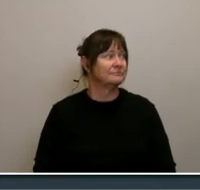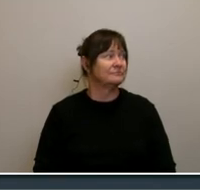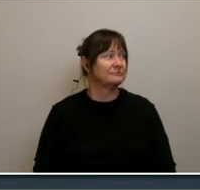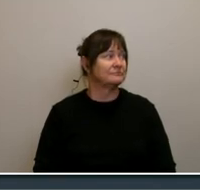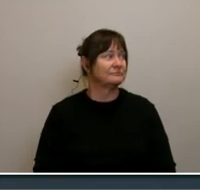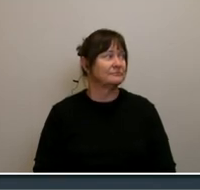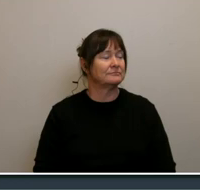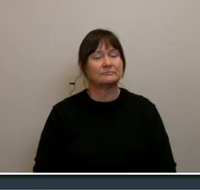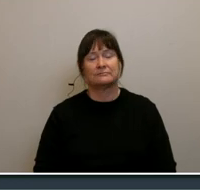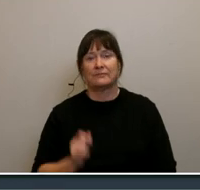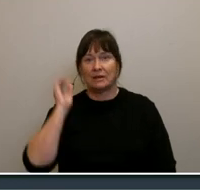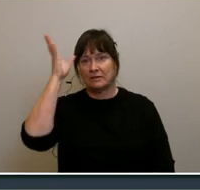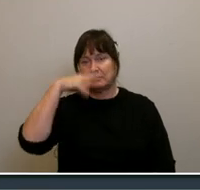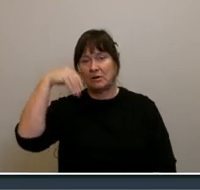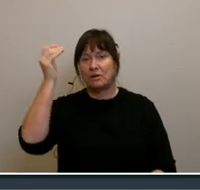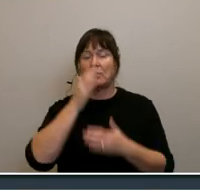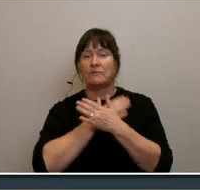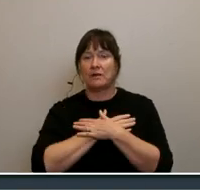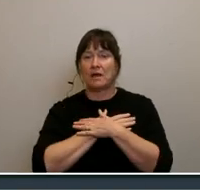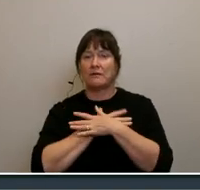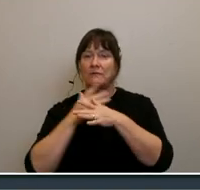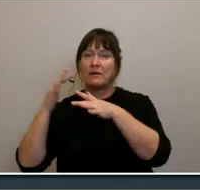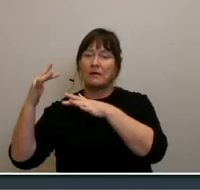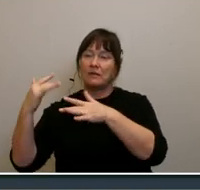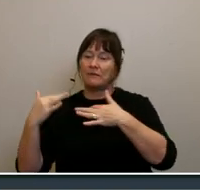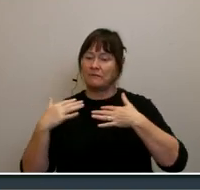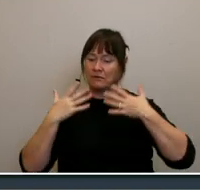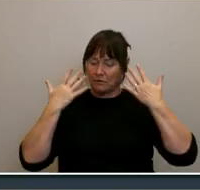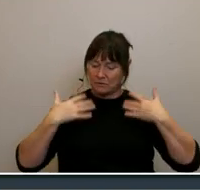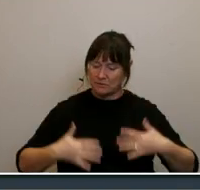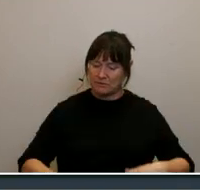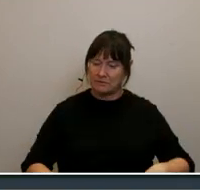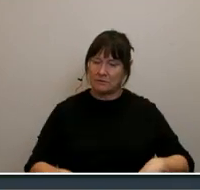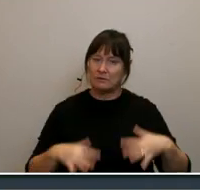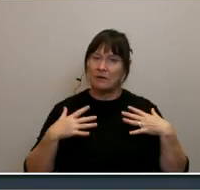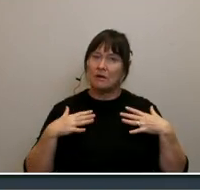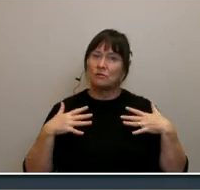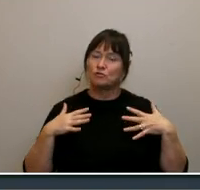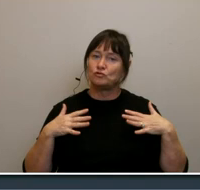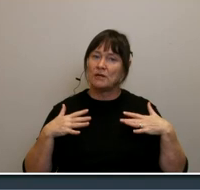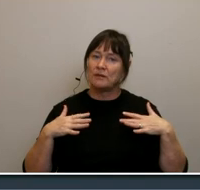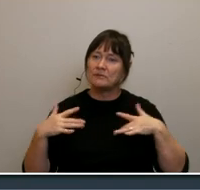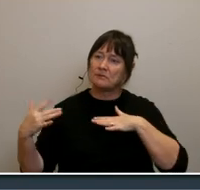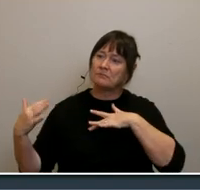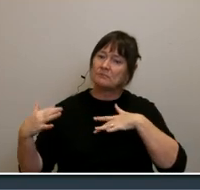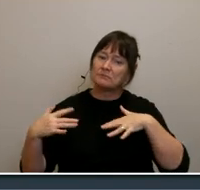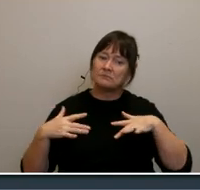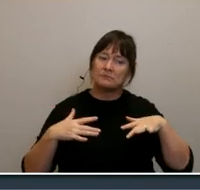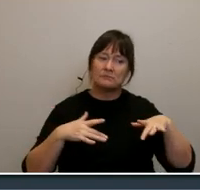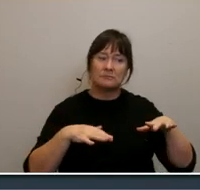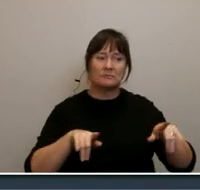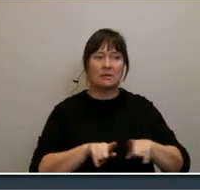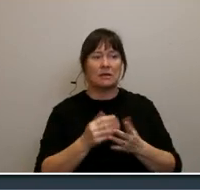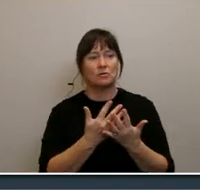Right. Spirit of love that flows against our flesh, sets it trembling, moves across it as across